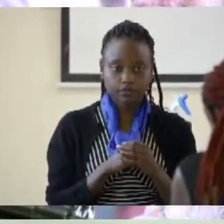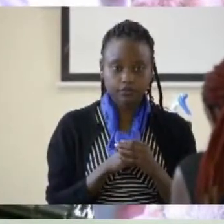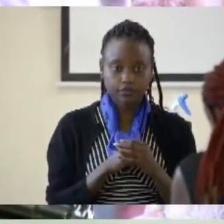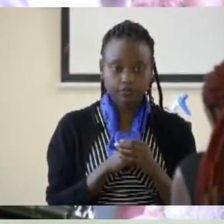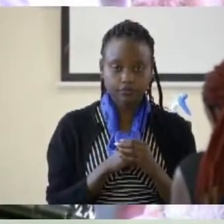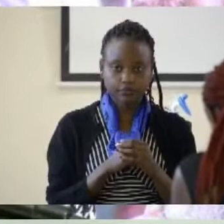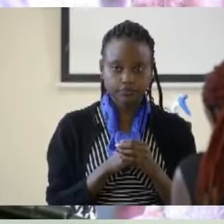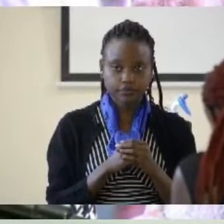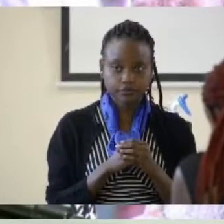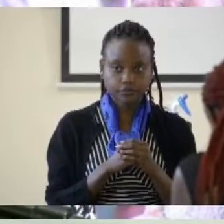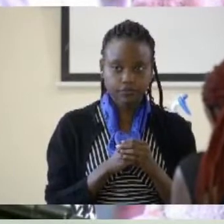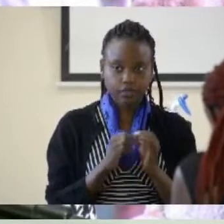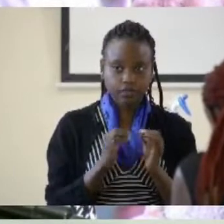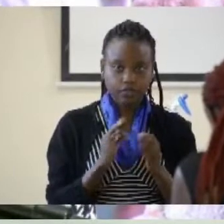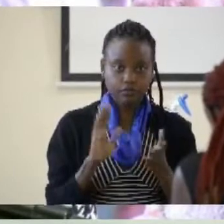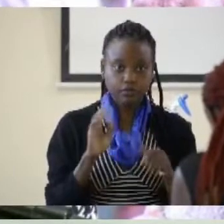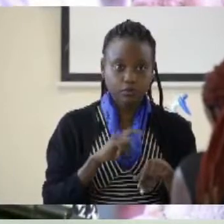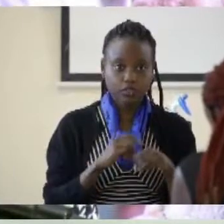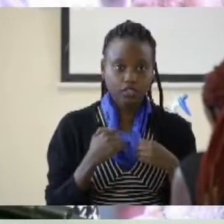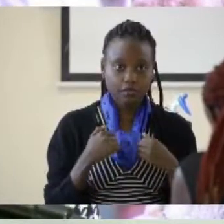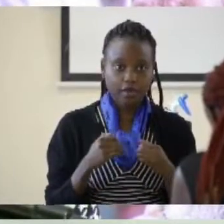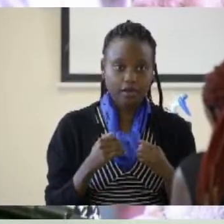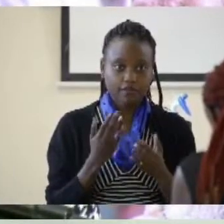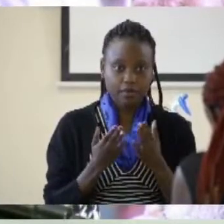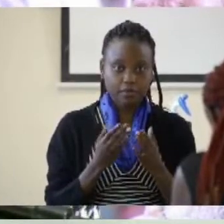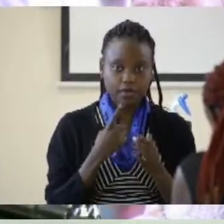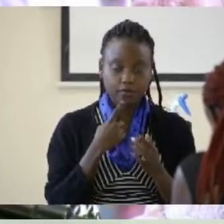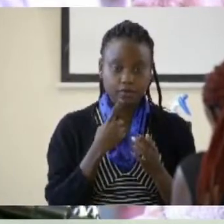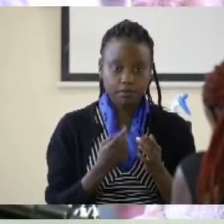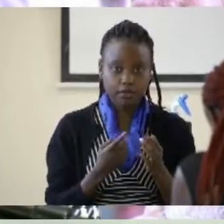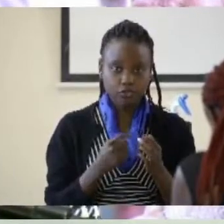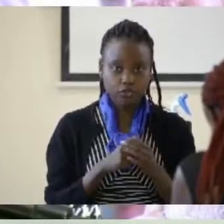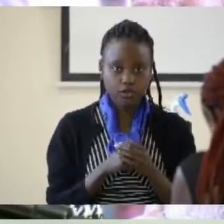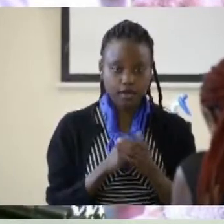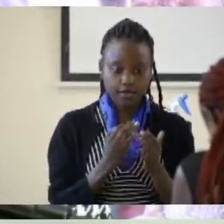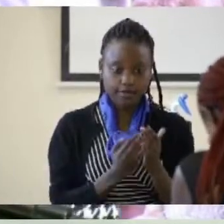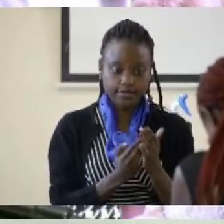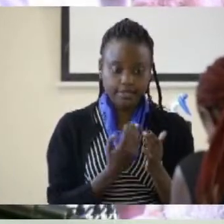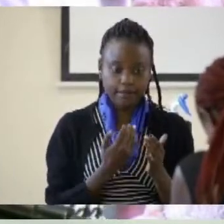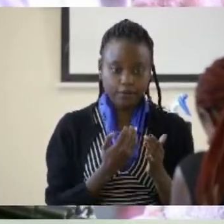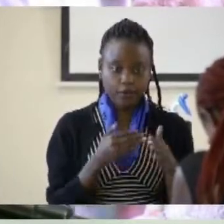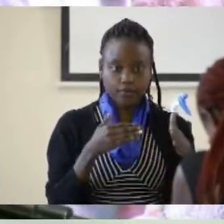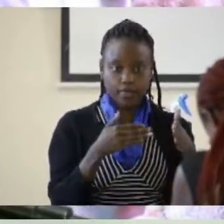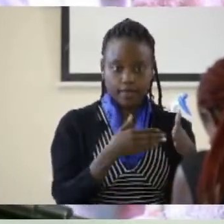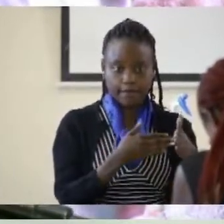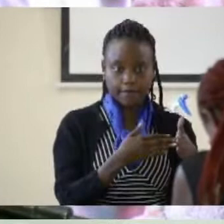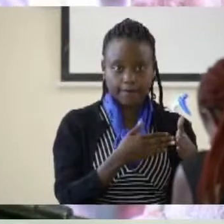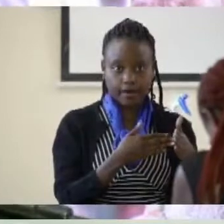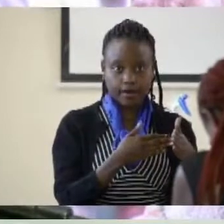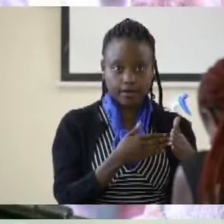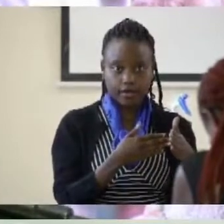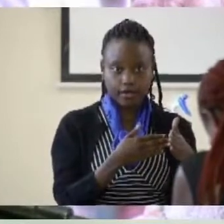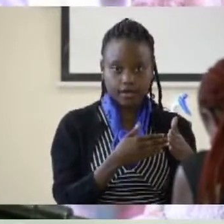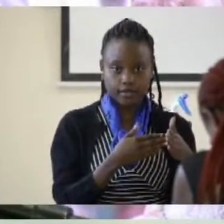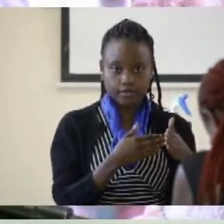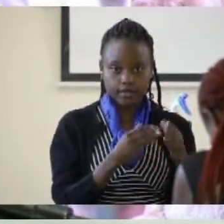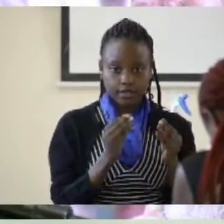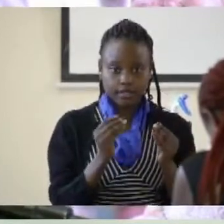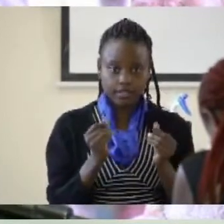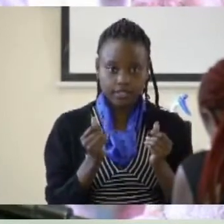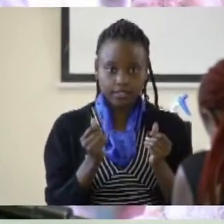now, if I have more time, I'll probably just mention that some of these barriers are not easily